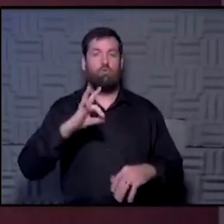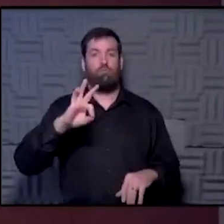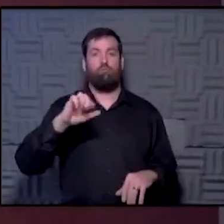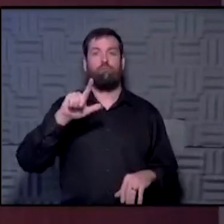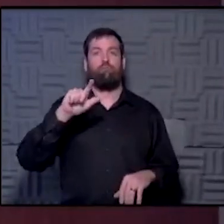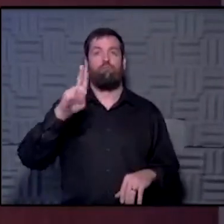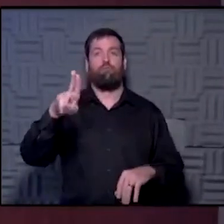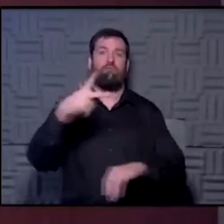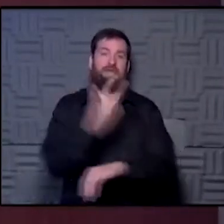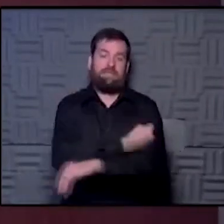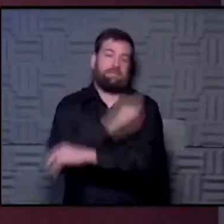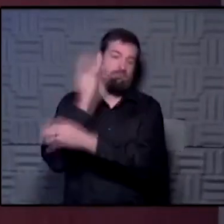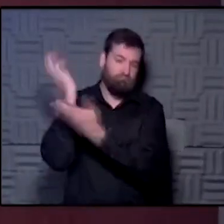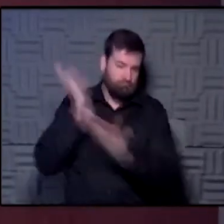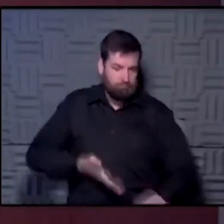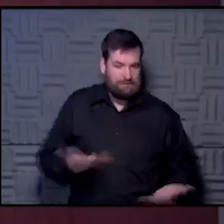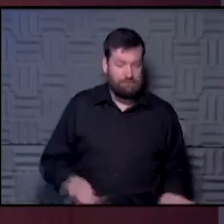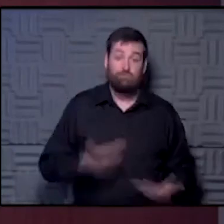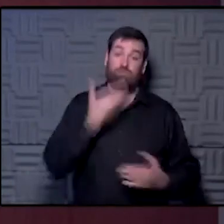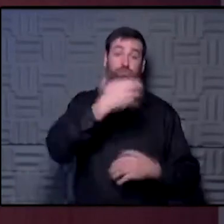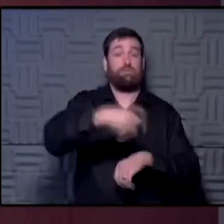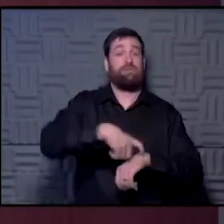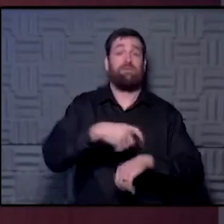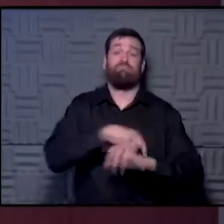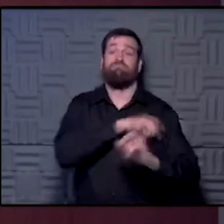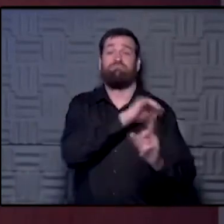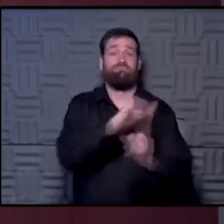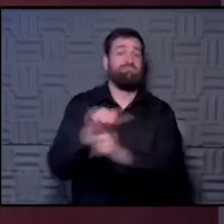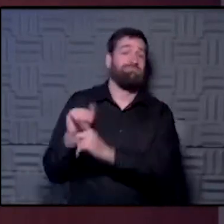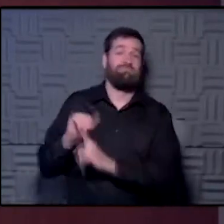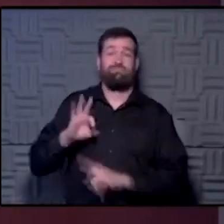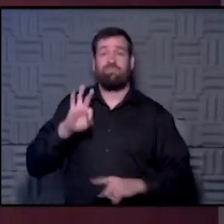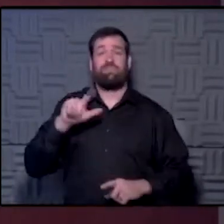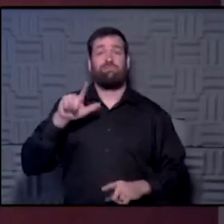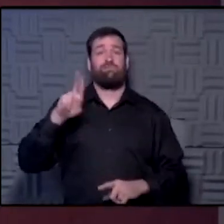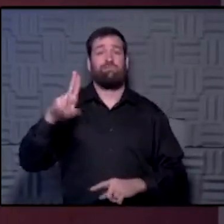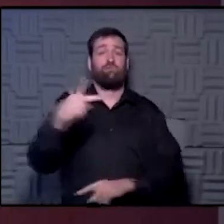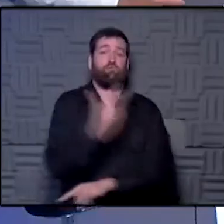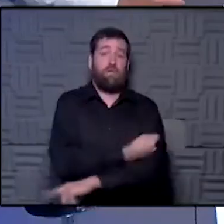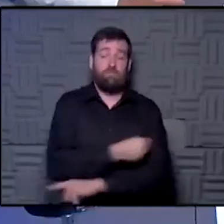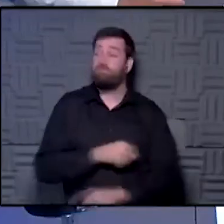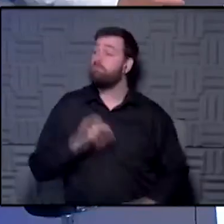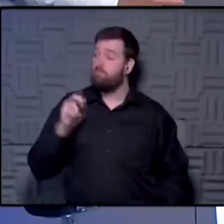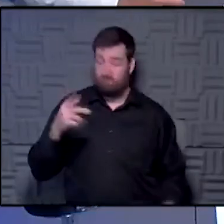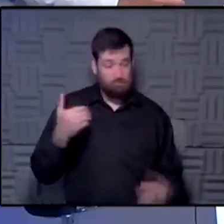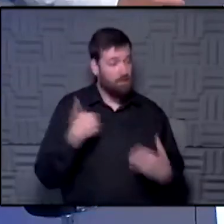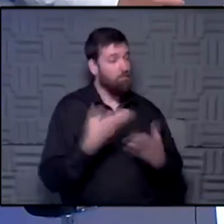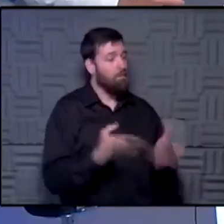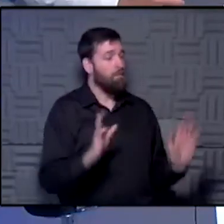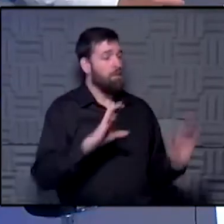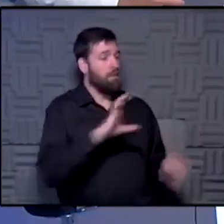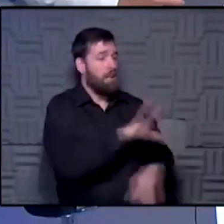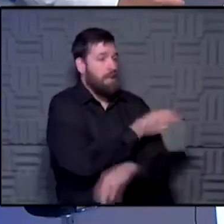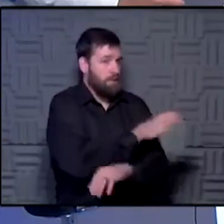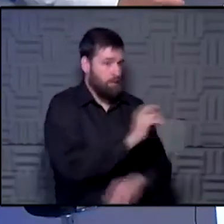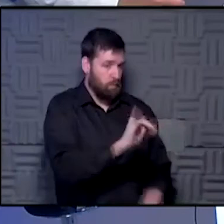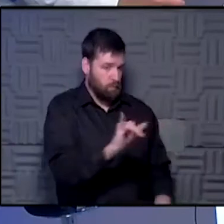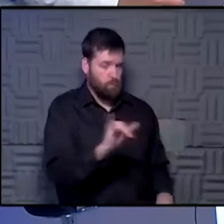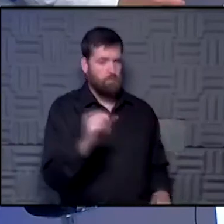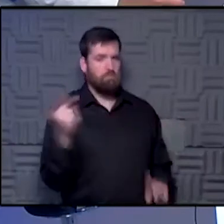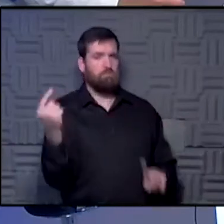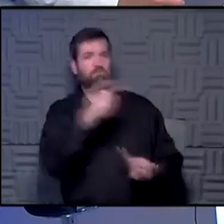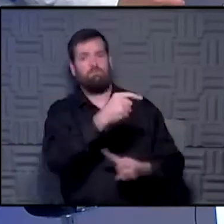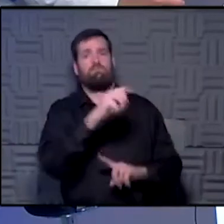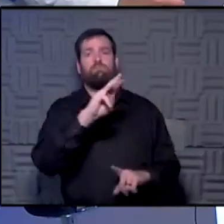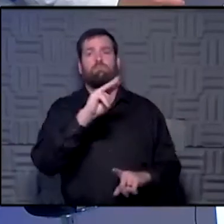in earlier this week, so I think this is just a really good time to remind everyone to get their flu shot. Right, and we do have a public clinic, I believe, also over in the